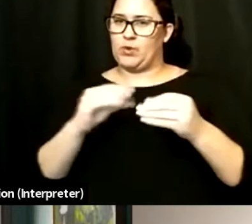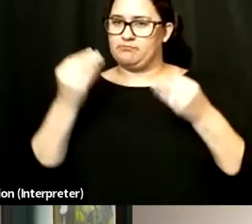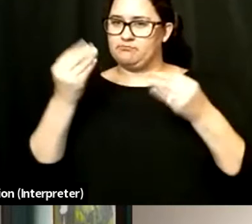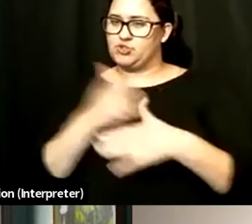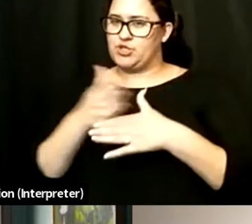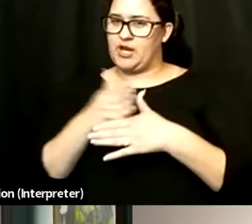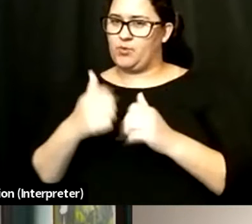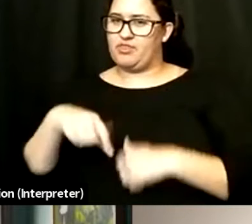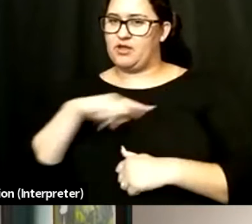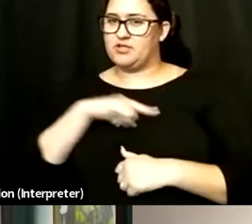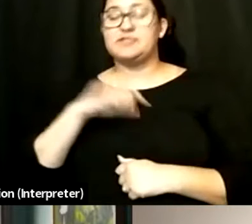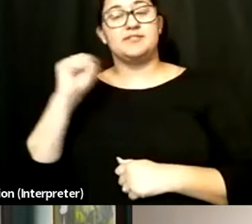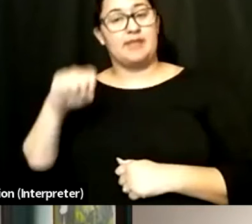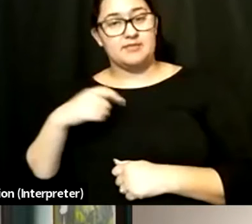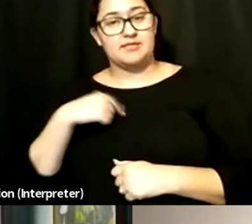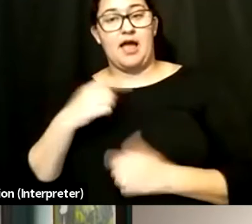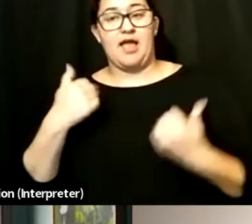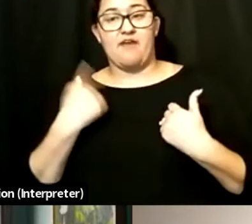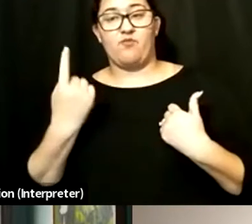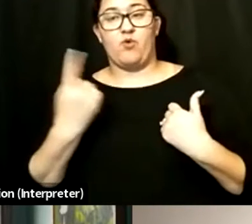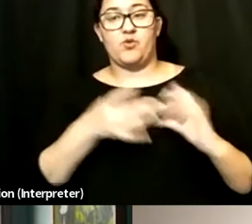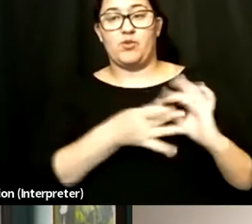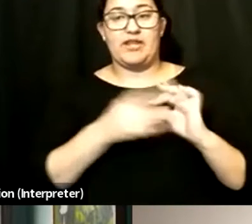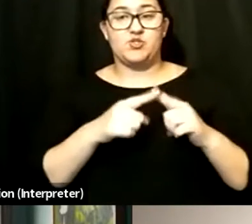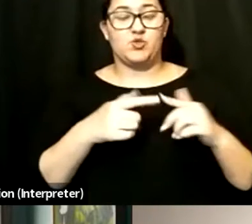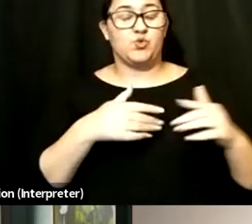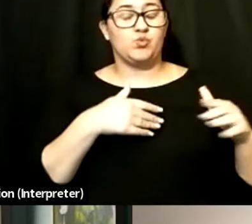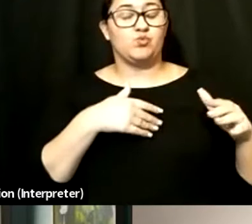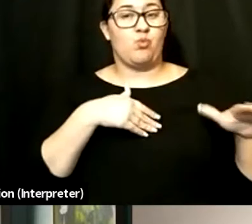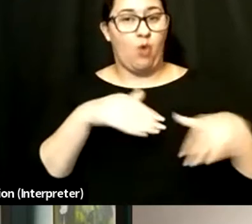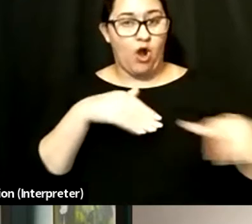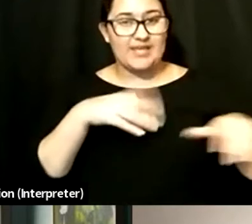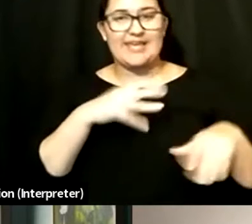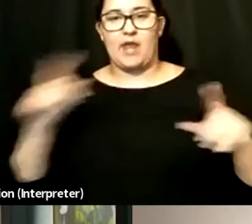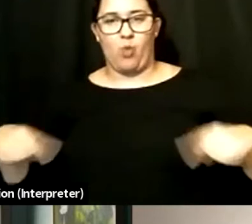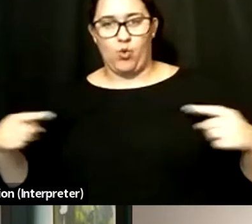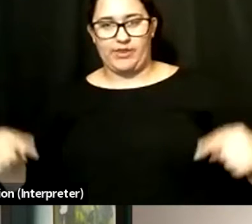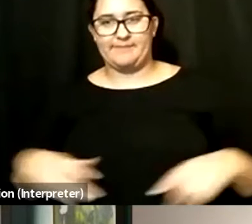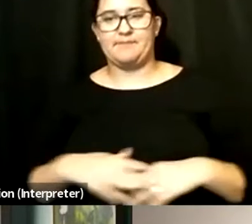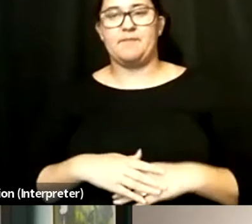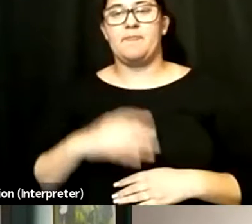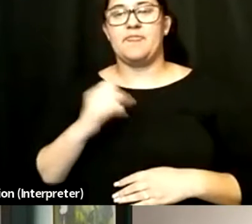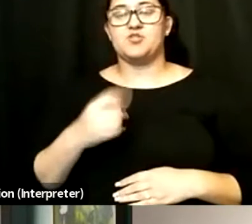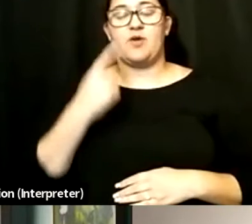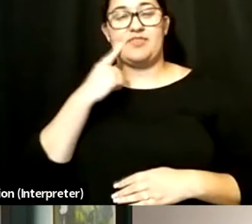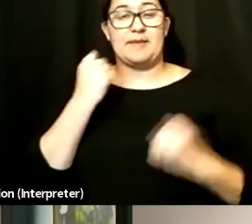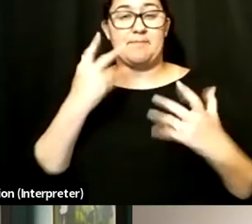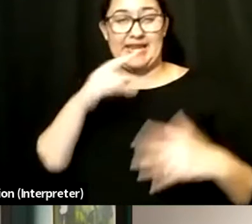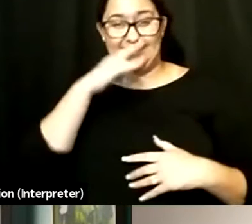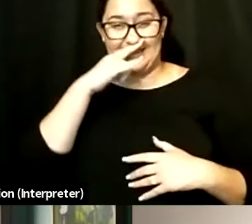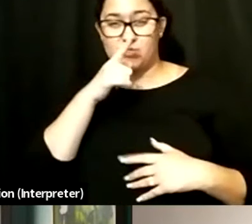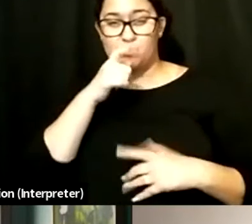Yeah, I have one kind of related to walking and one related to rolling. So I think like many kids with